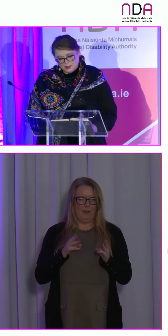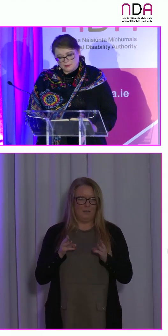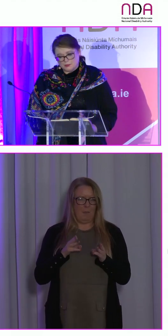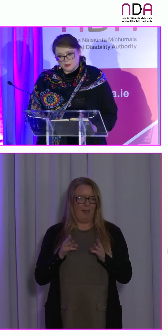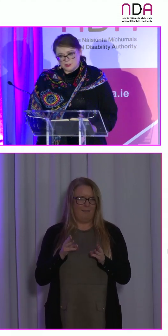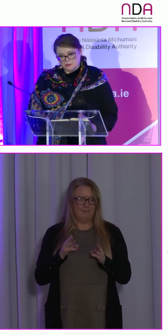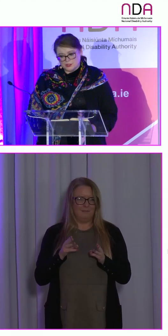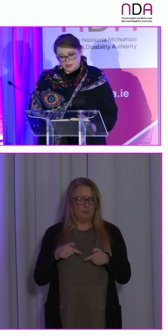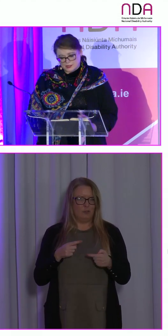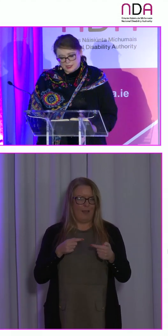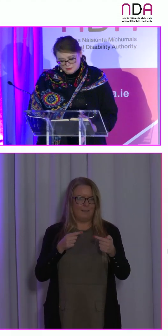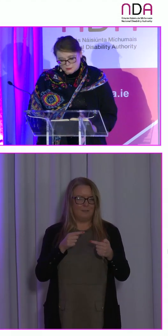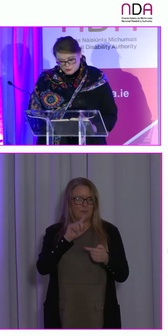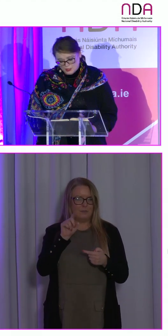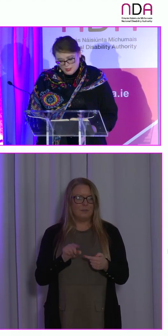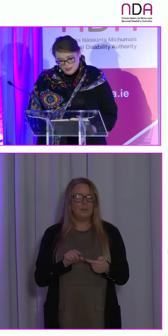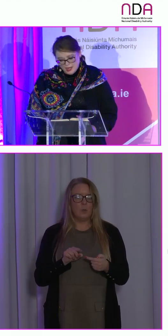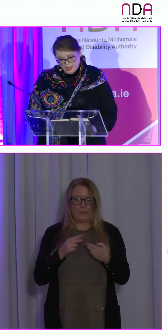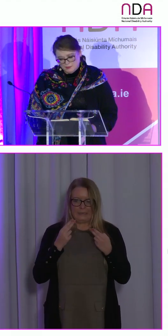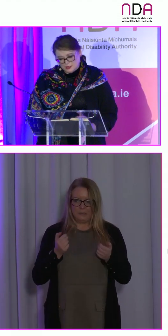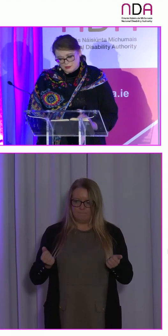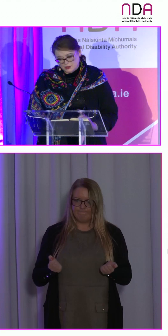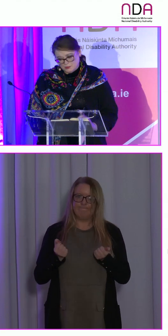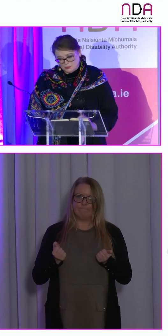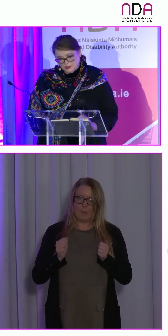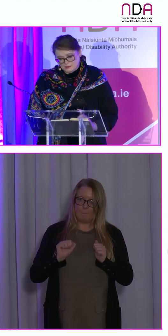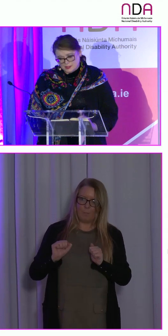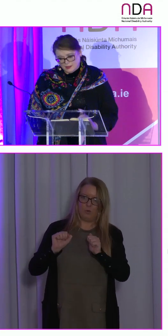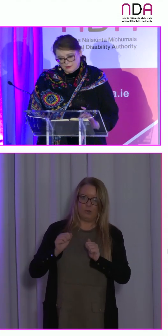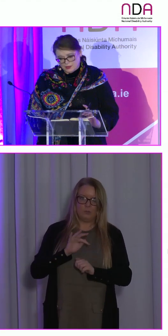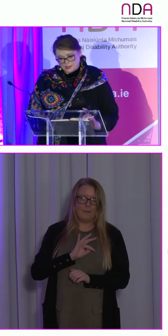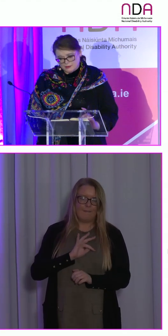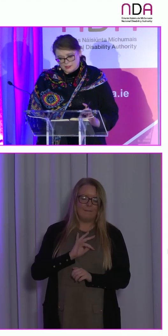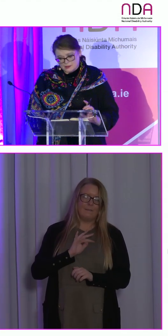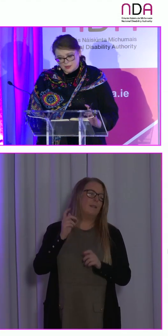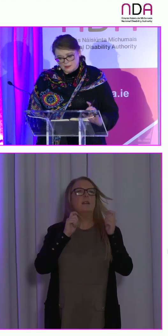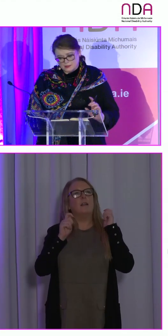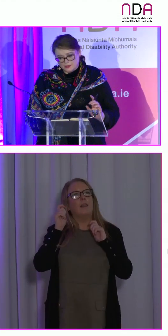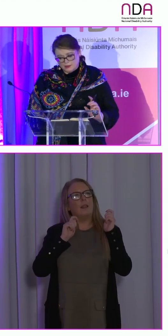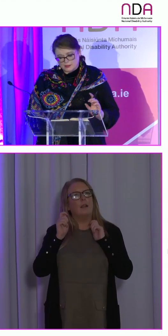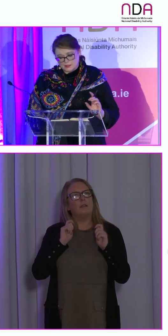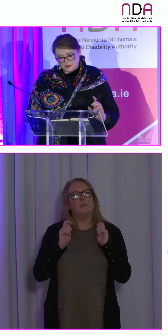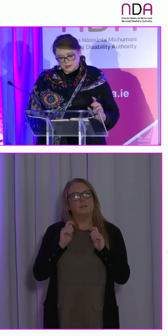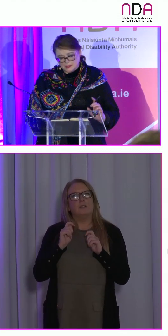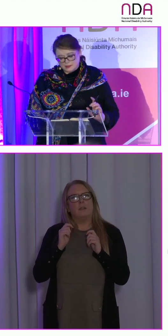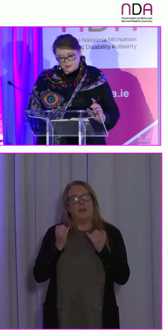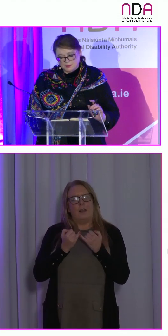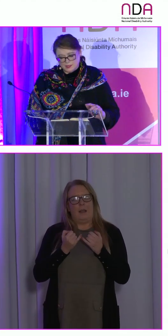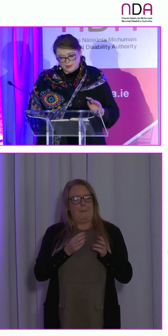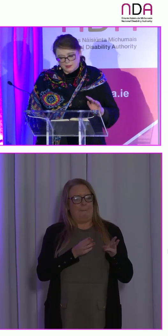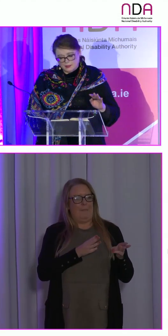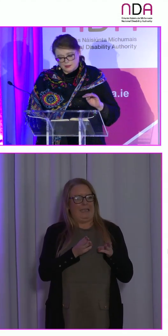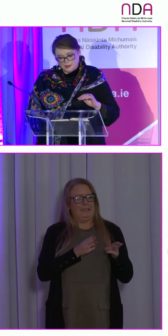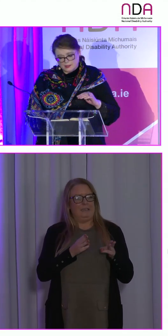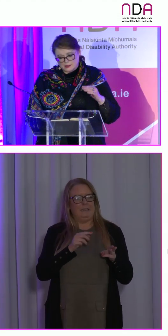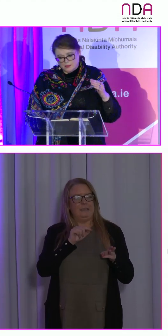I think we have to push ourselves more and make sure that we think of ourselves as far as is practical, not